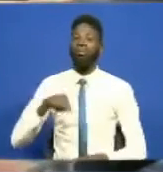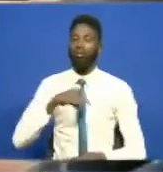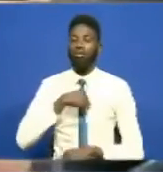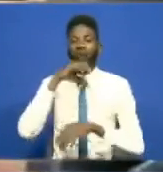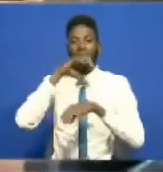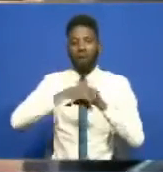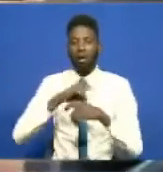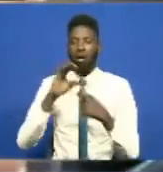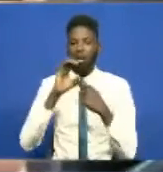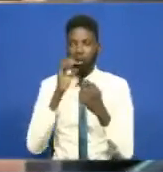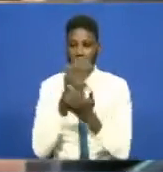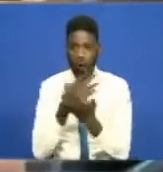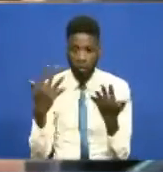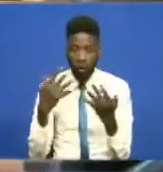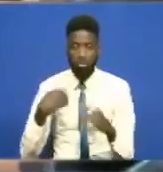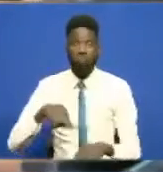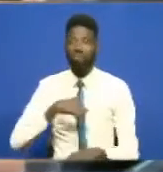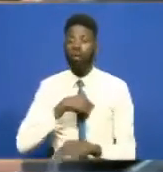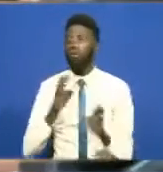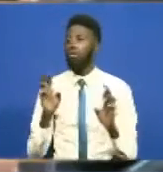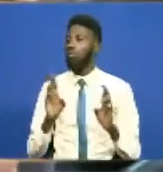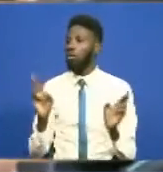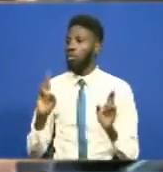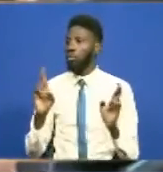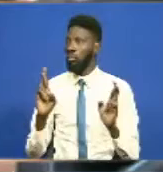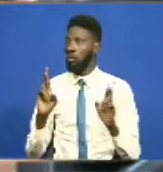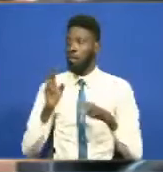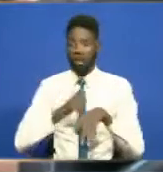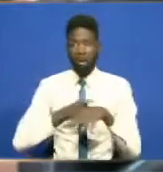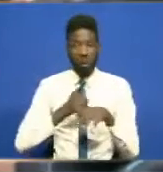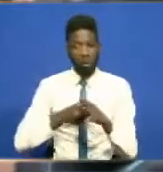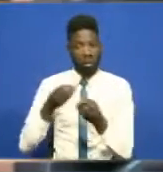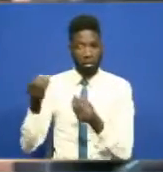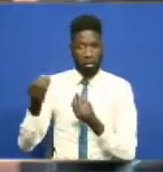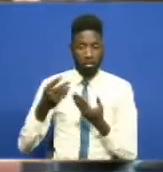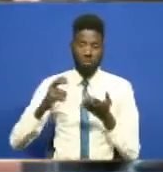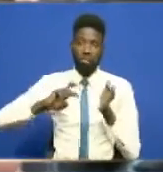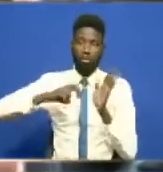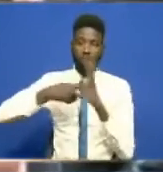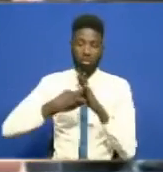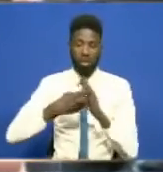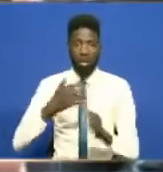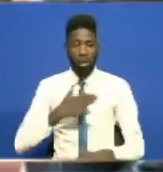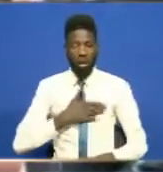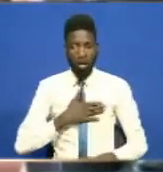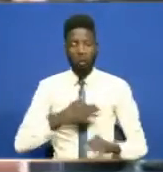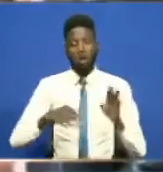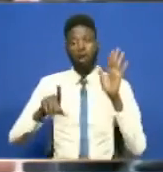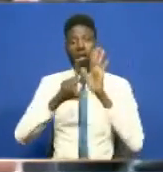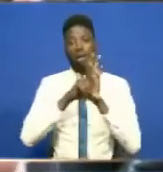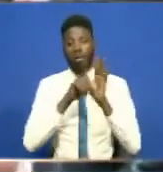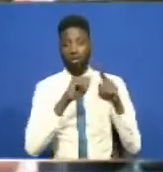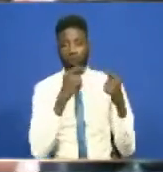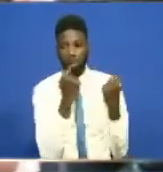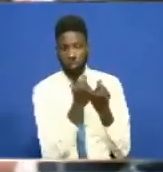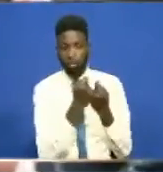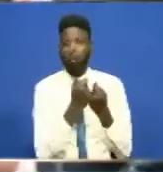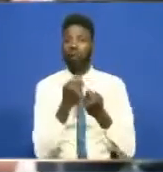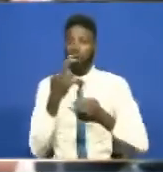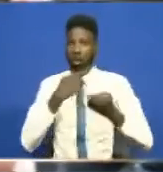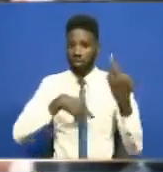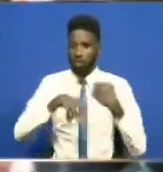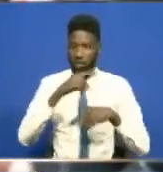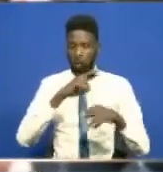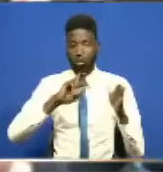equipment. We are ready. When we are given the contract, our legal team will go through the contract. And when we are